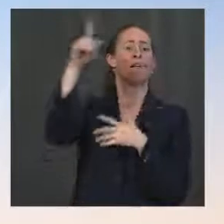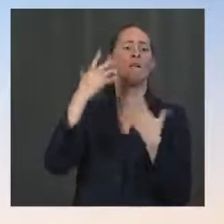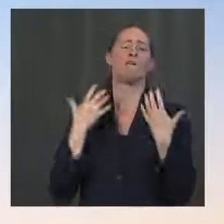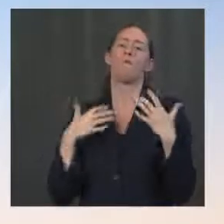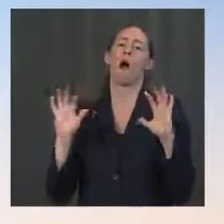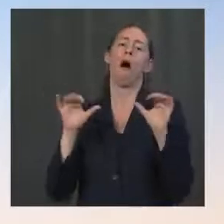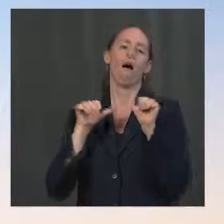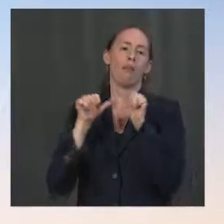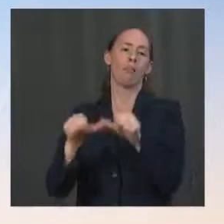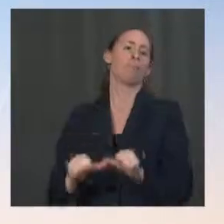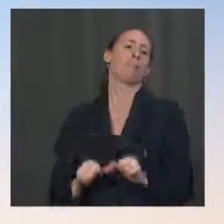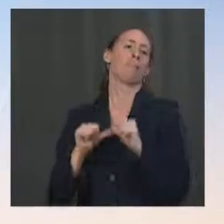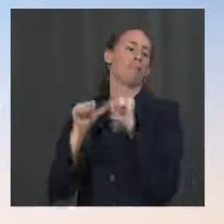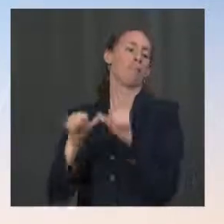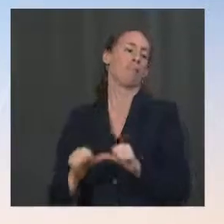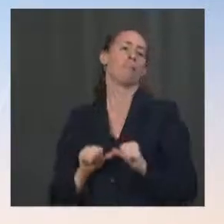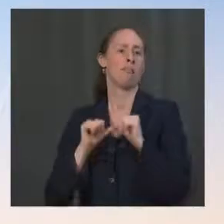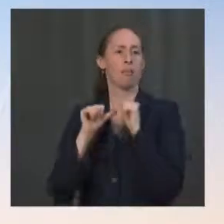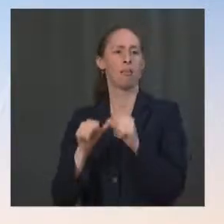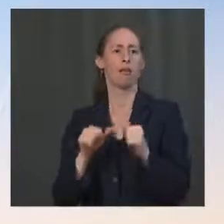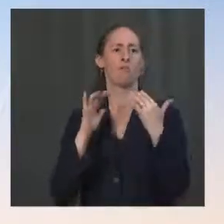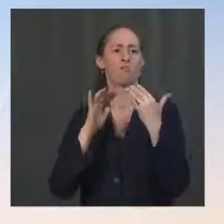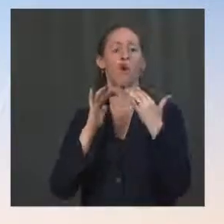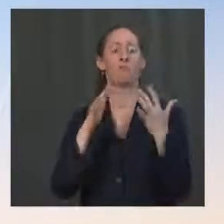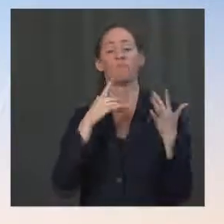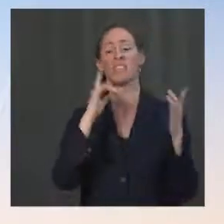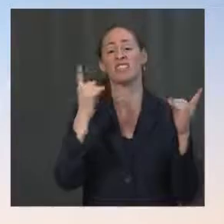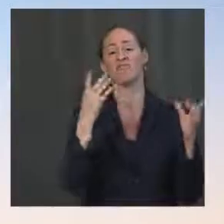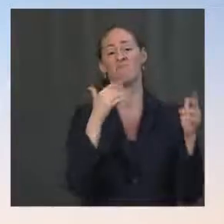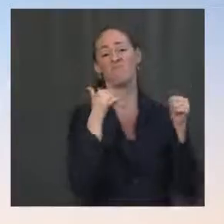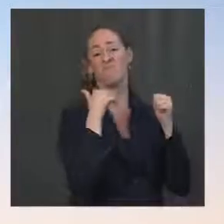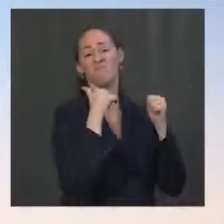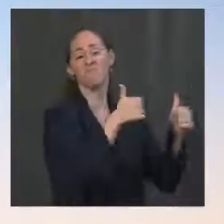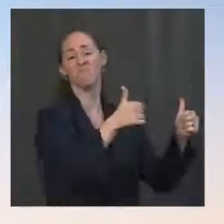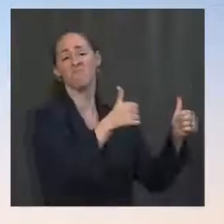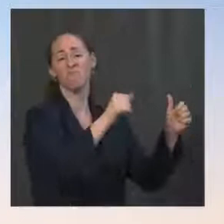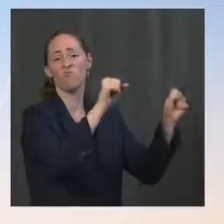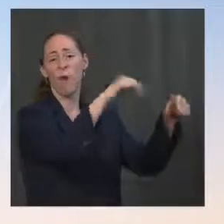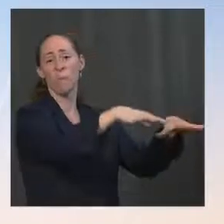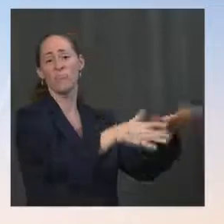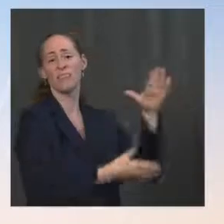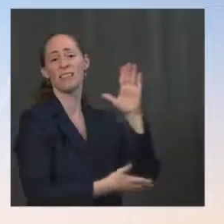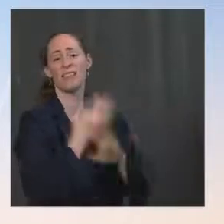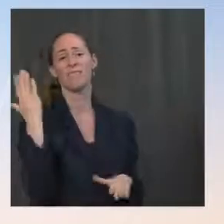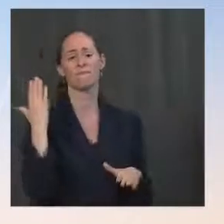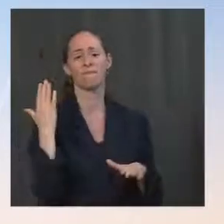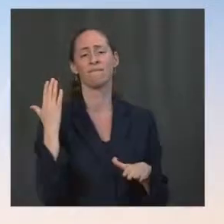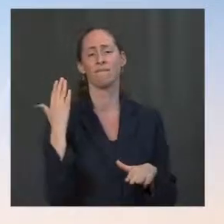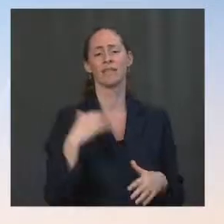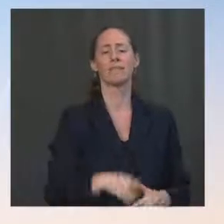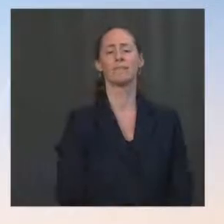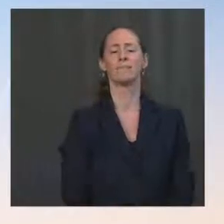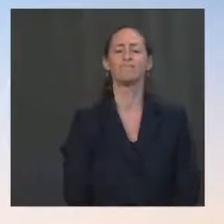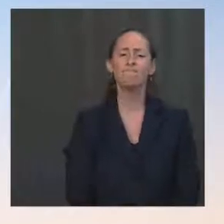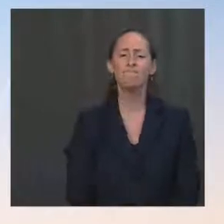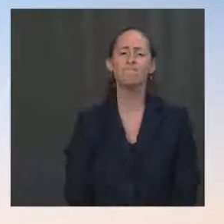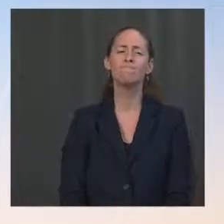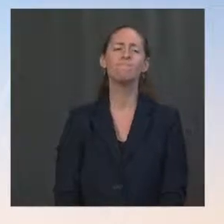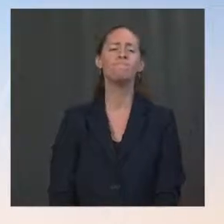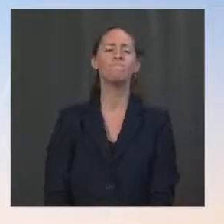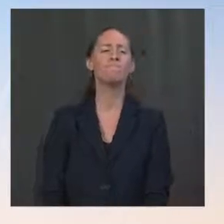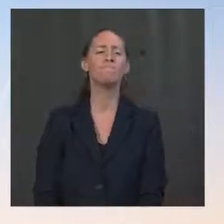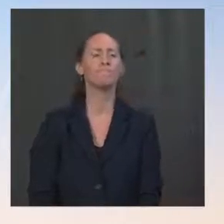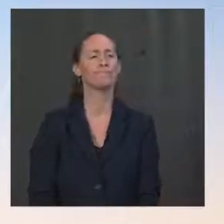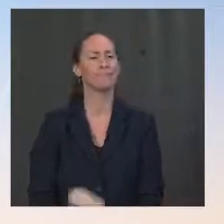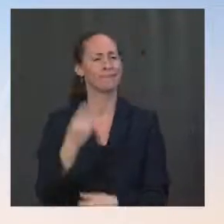the withdrawal and the idea that, no matter what, that was going to be messy. Given the events of the past 2 weeks,